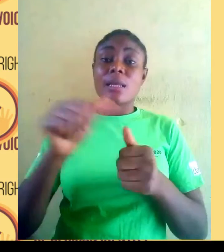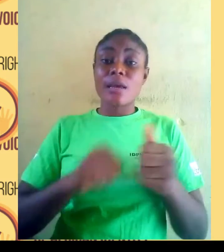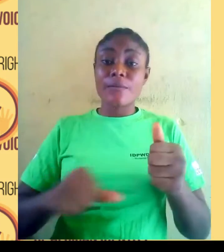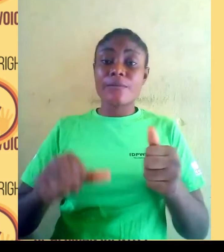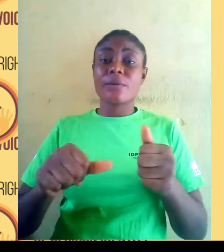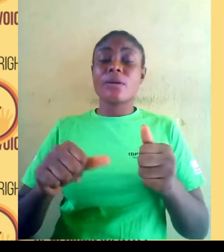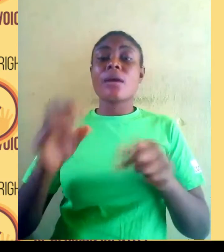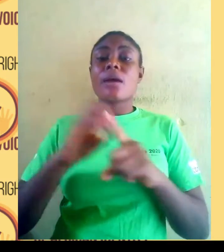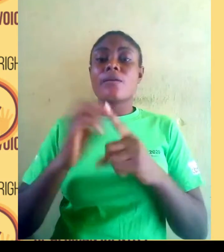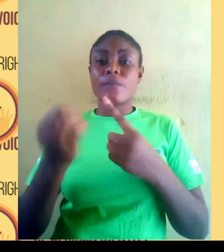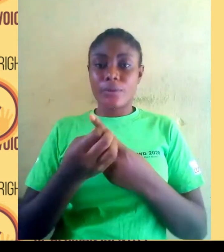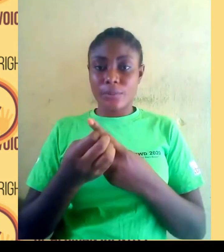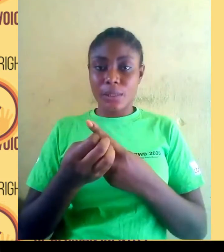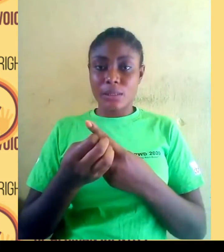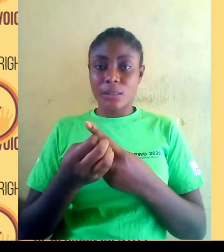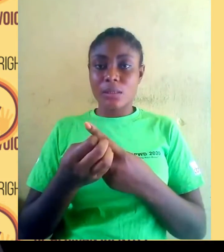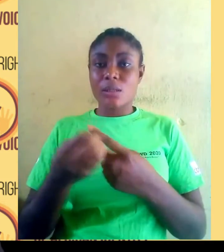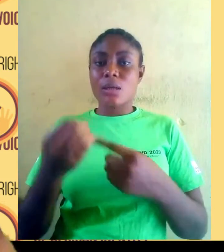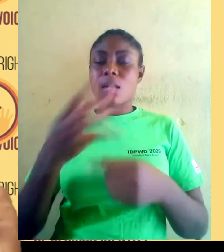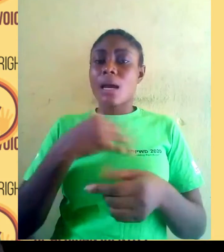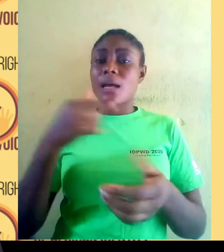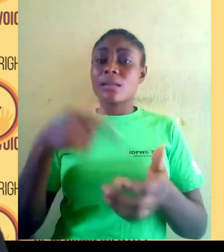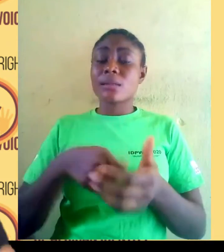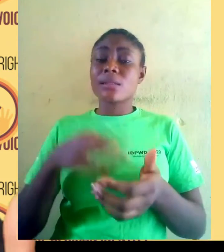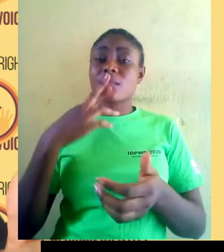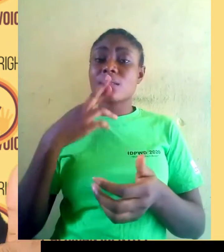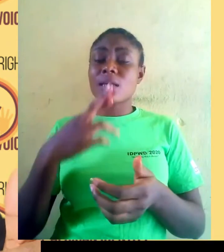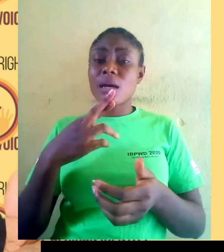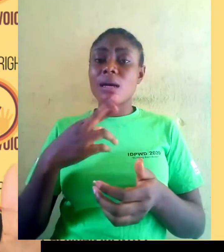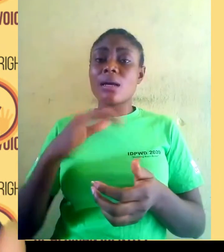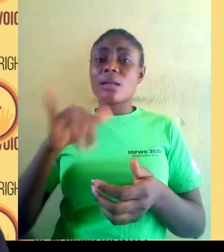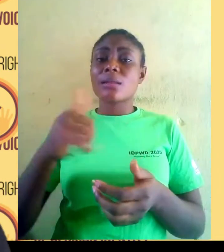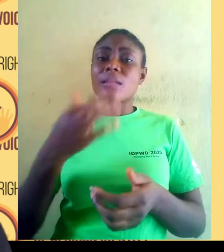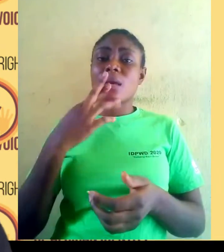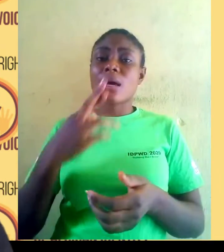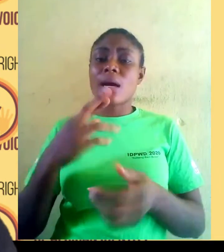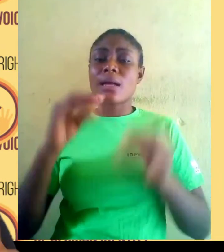environment. And they are